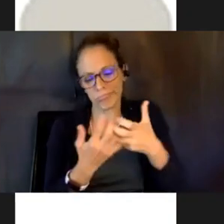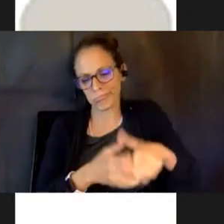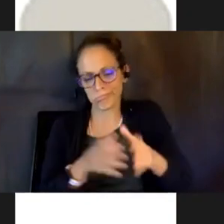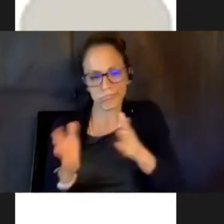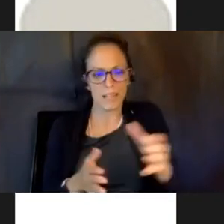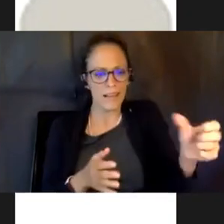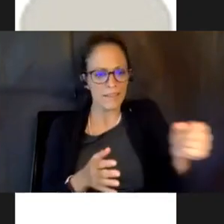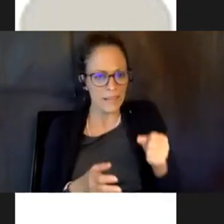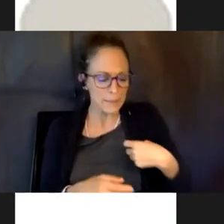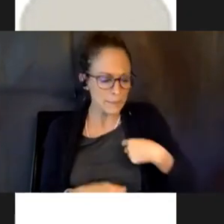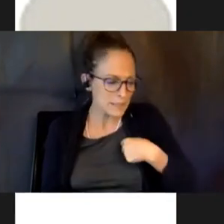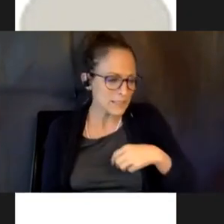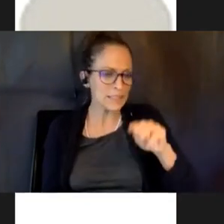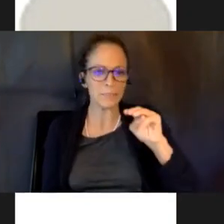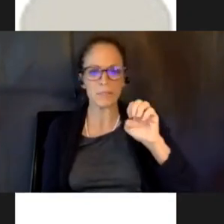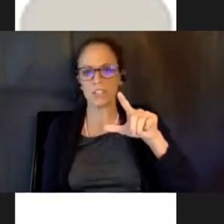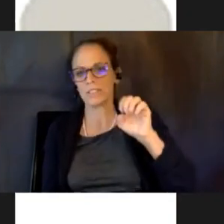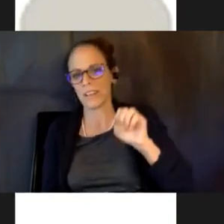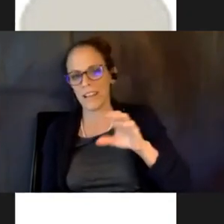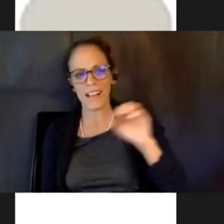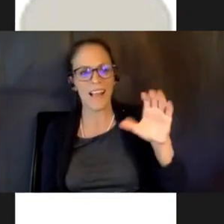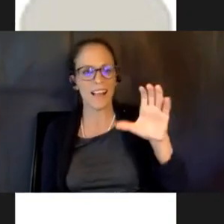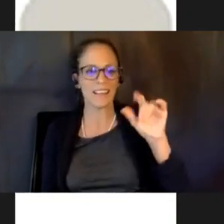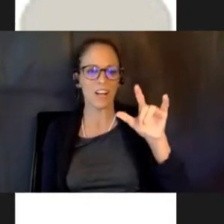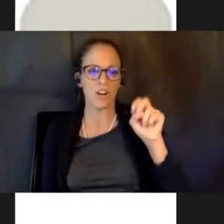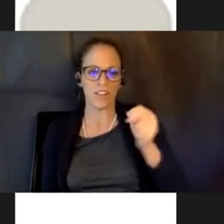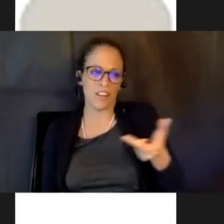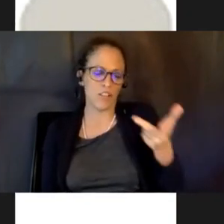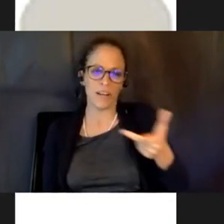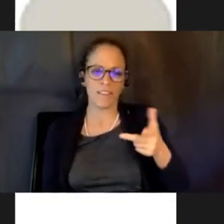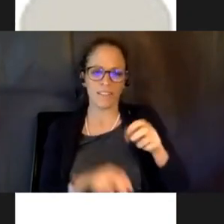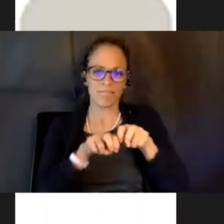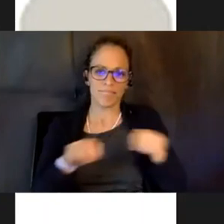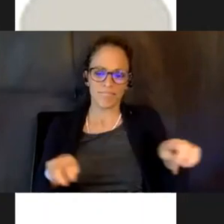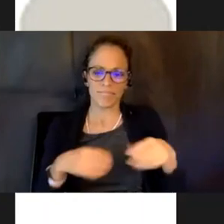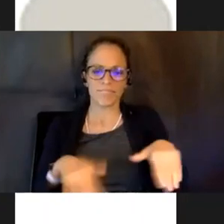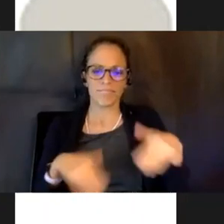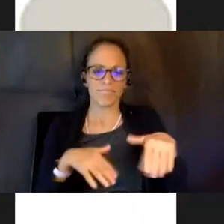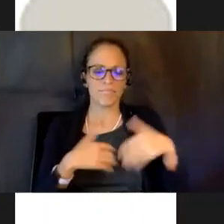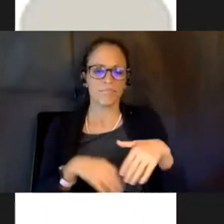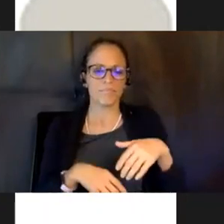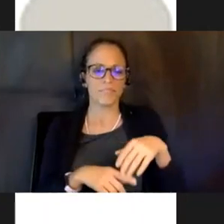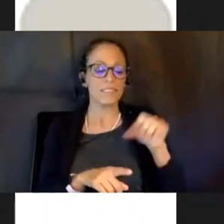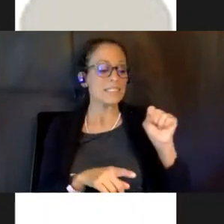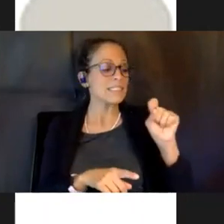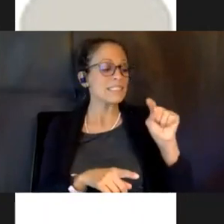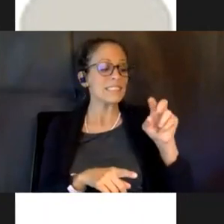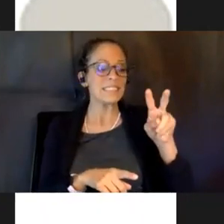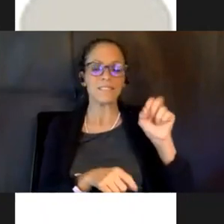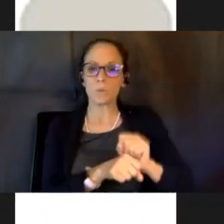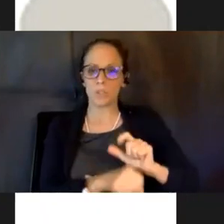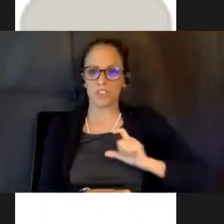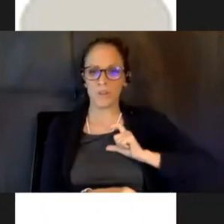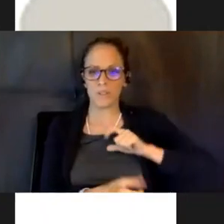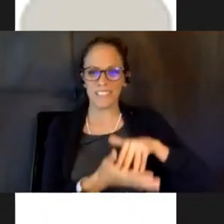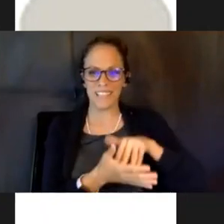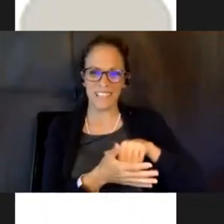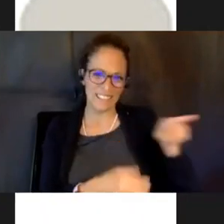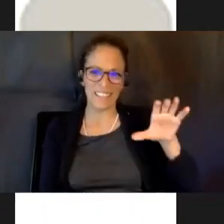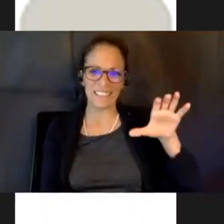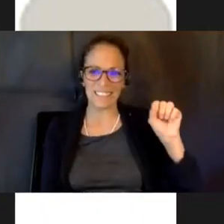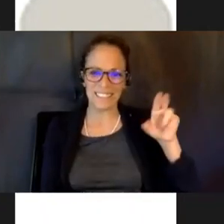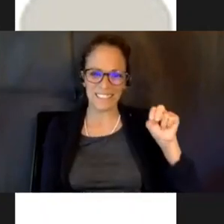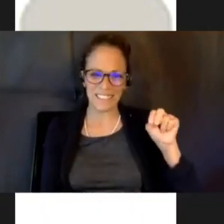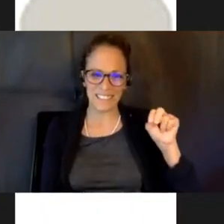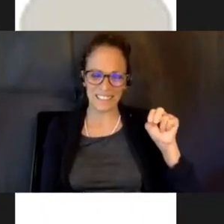and Carolyn to speak to one another. And Stevie is a professor of Chicano-Chicana studies at CSUN, Cal